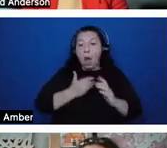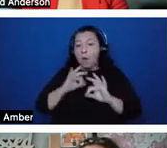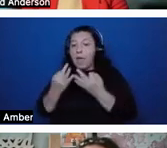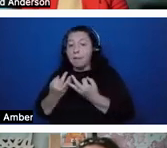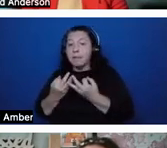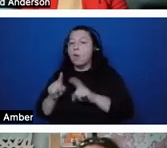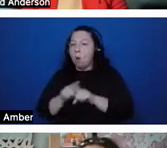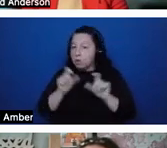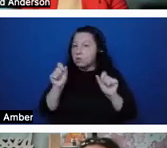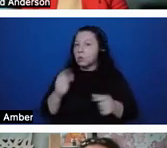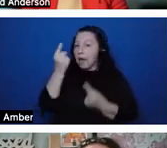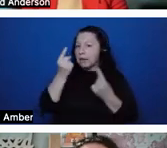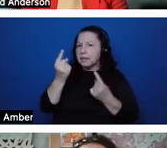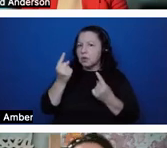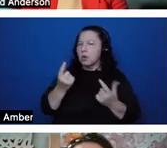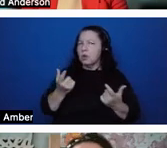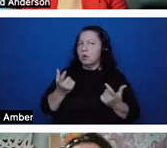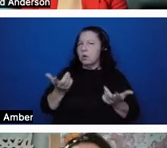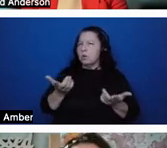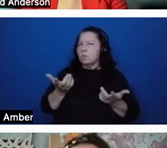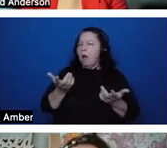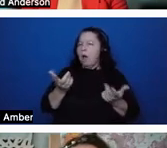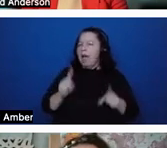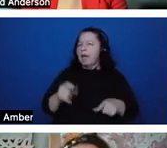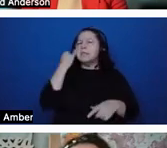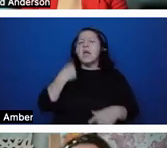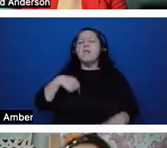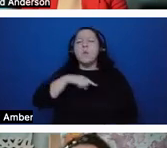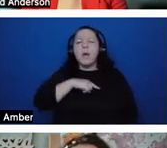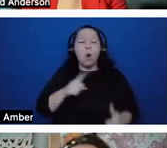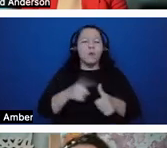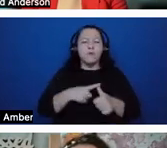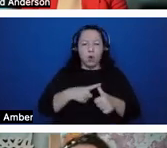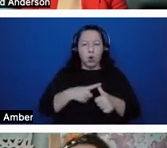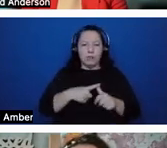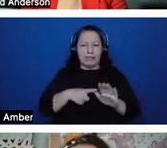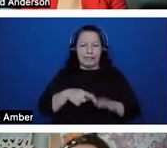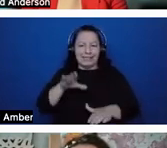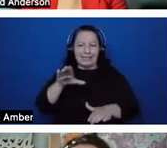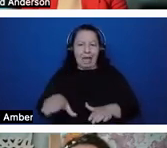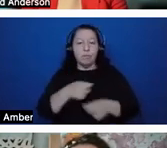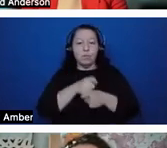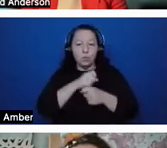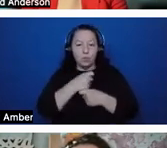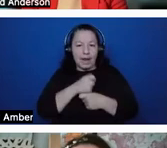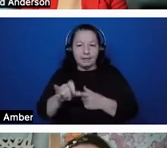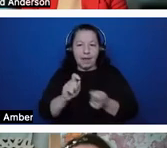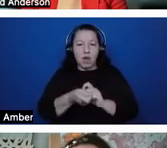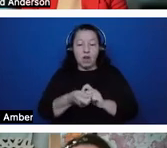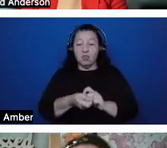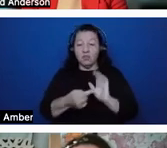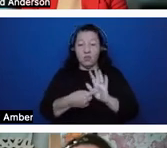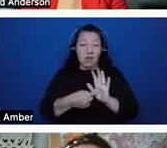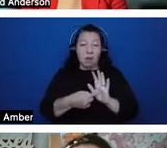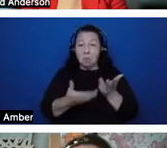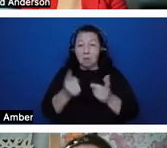first step to kind of create that change? If you're that first if you're the first person in your family who stops drinking, what is